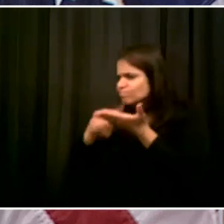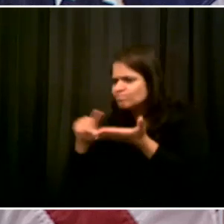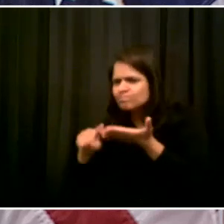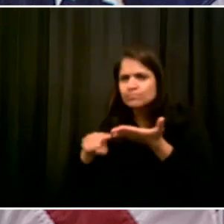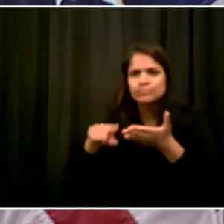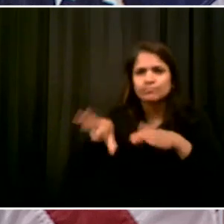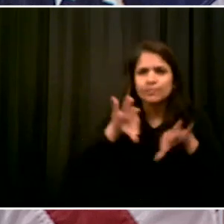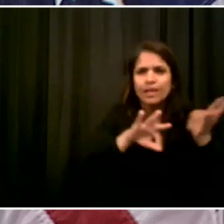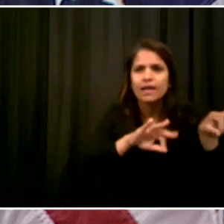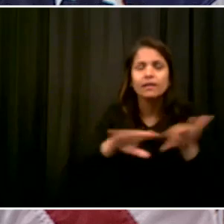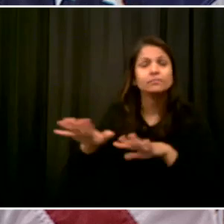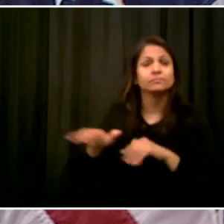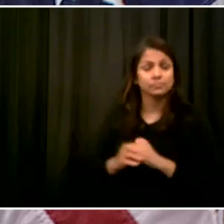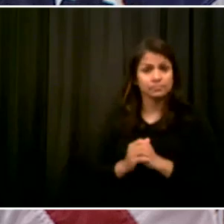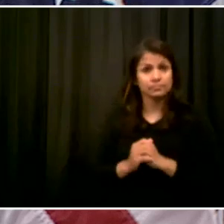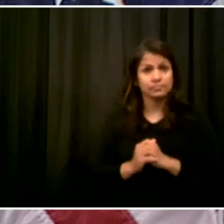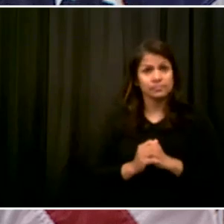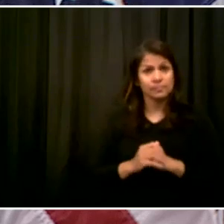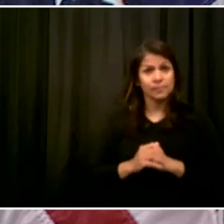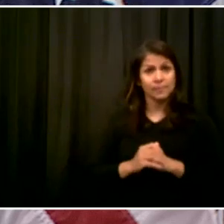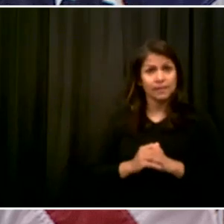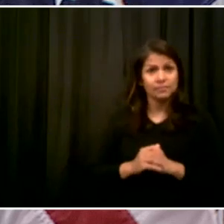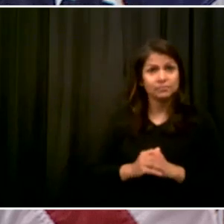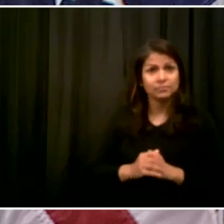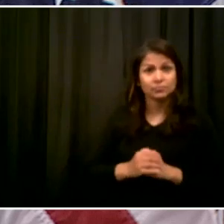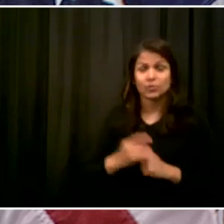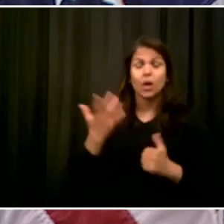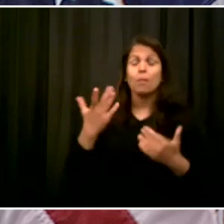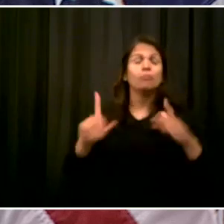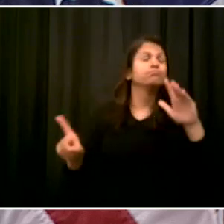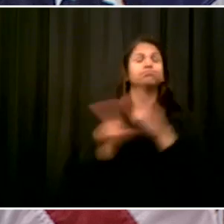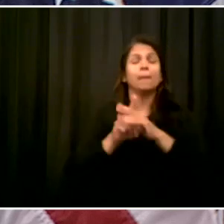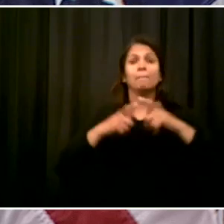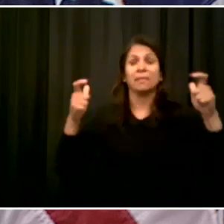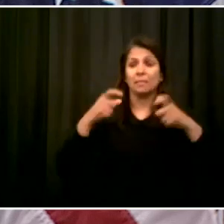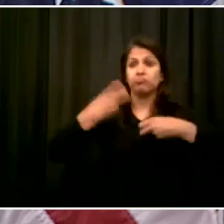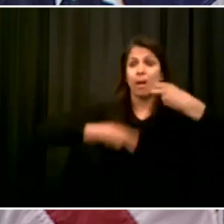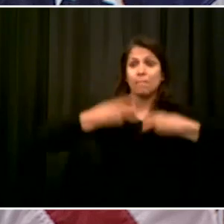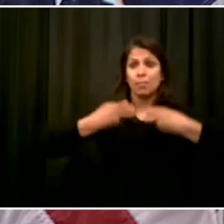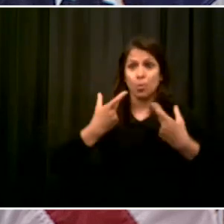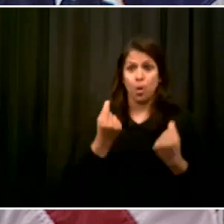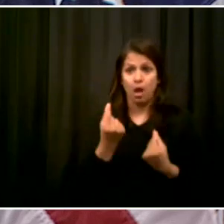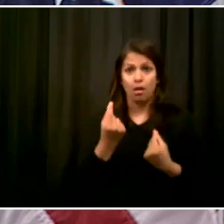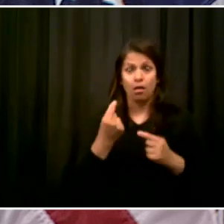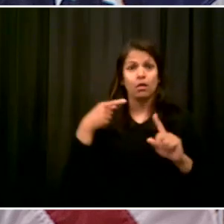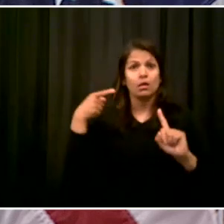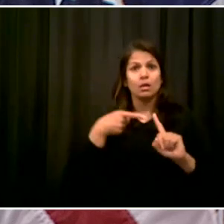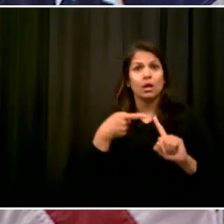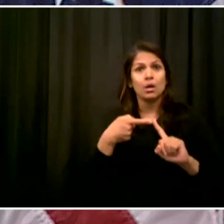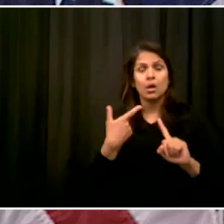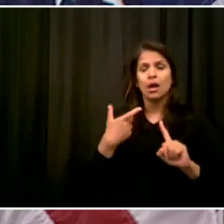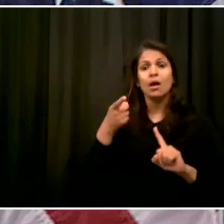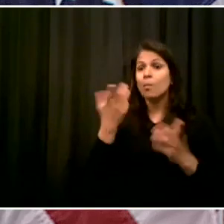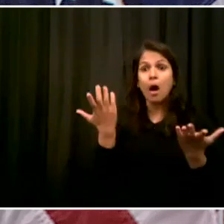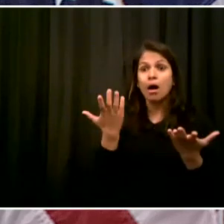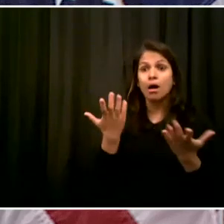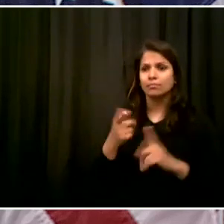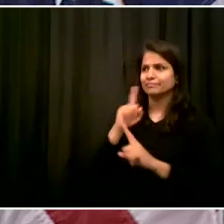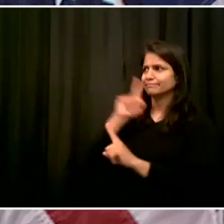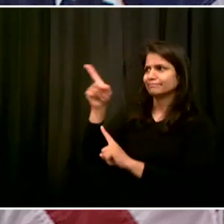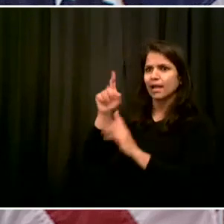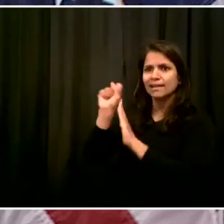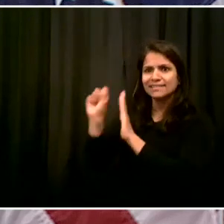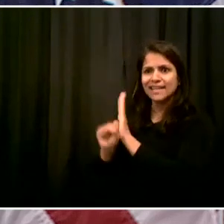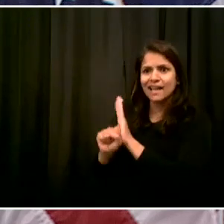agencies if things don't go right in the next 3 weeks. And it's a painful thing to acknowledge, but it's true. On the question of excessive force, I